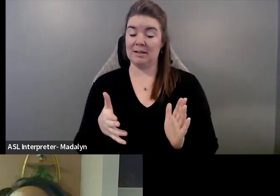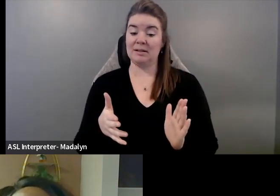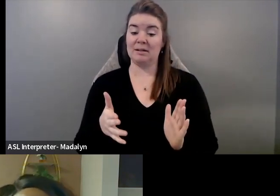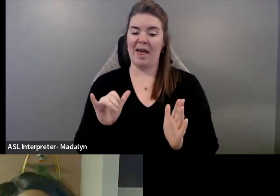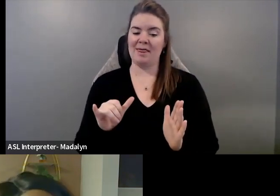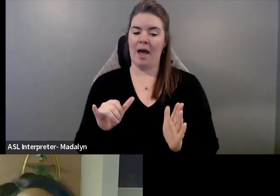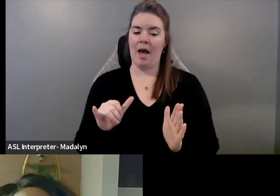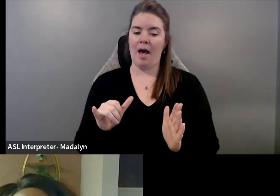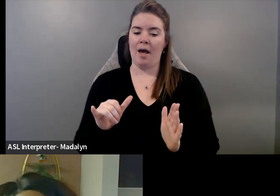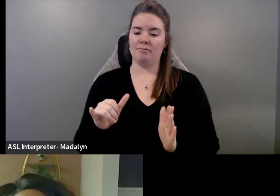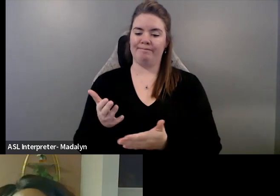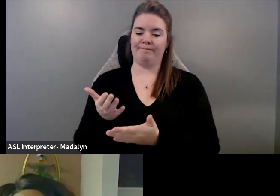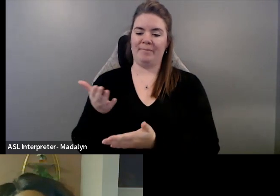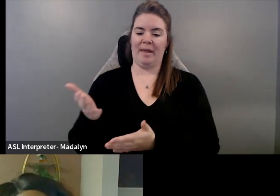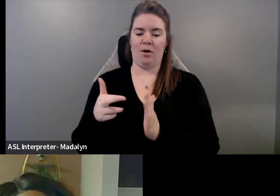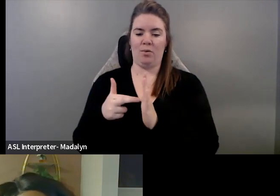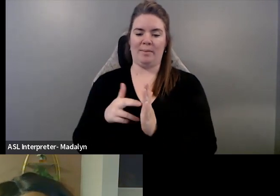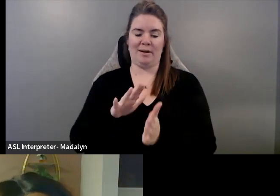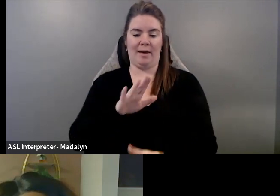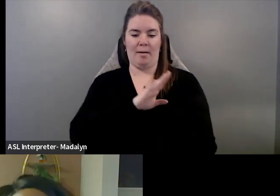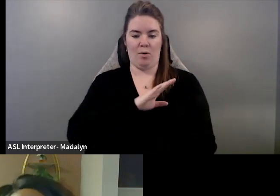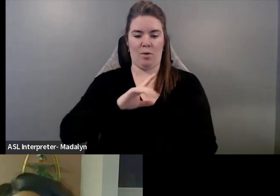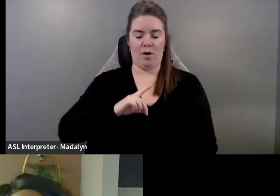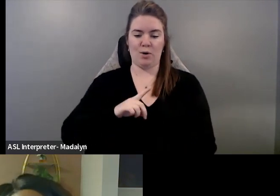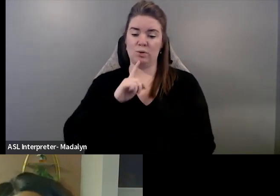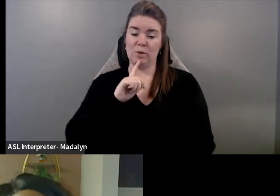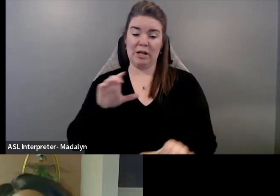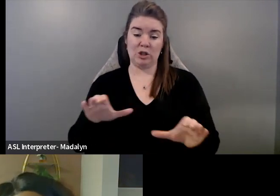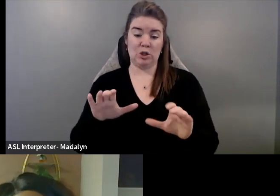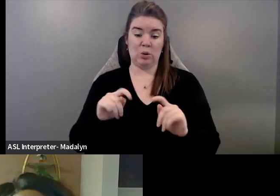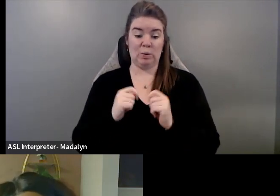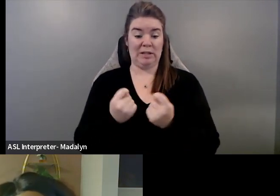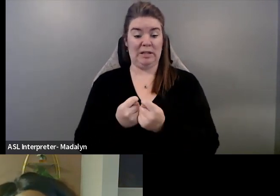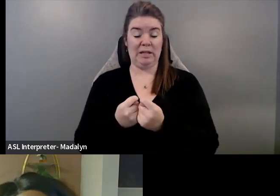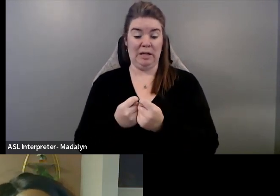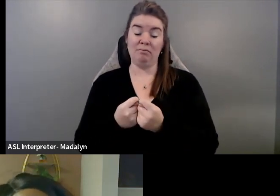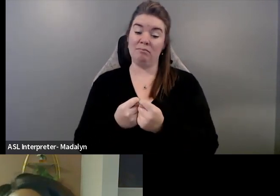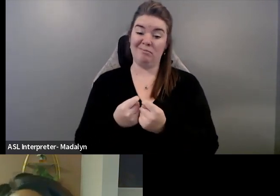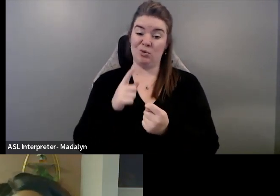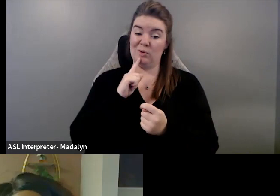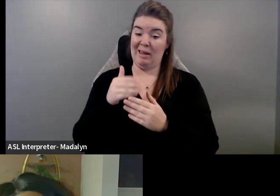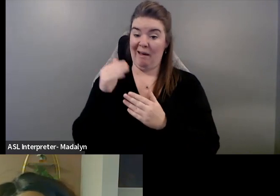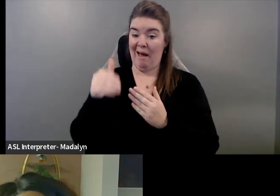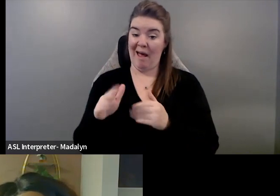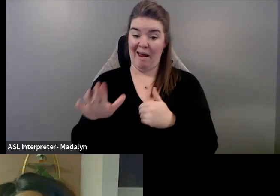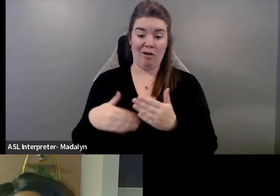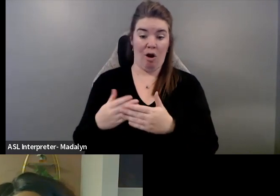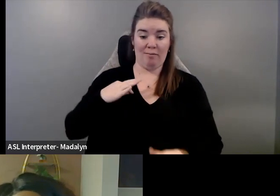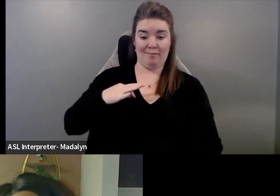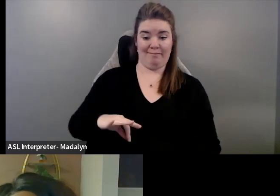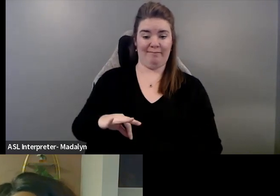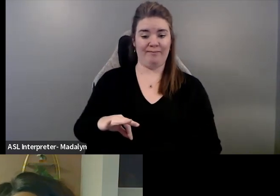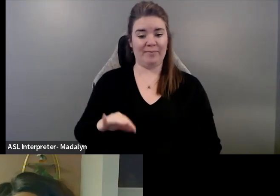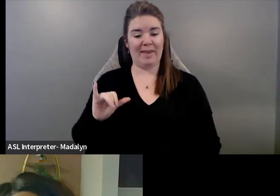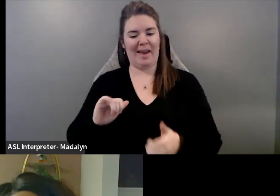board. Just do it as a team. And then in the end, everybody can win. That's how we do it here, Tyler. And I think